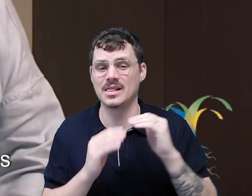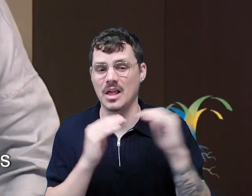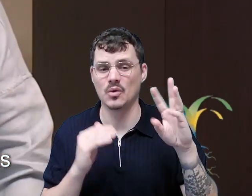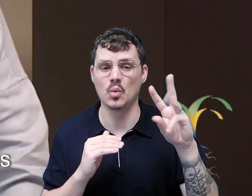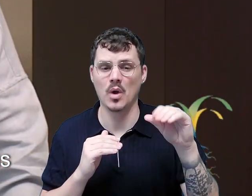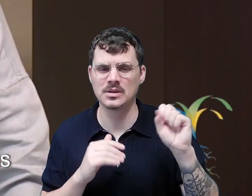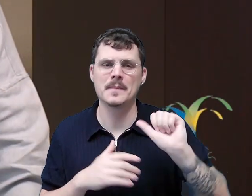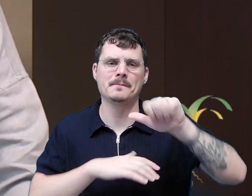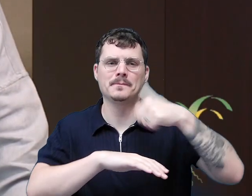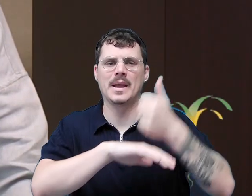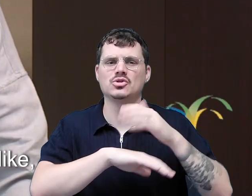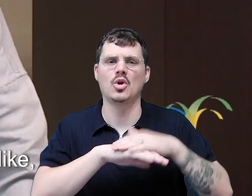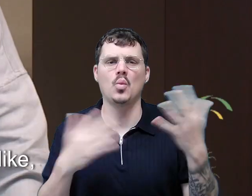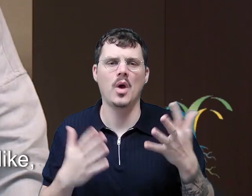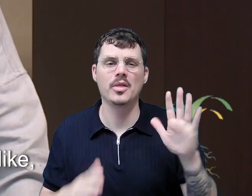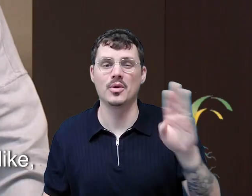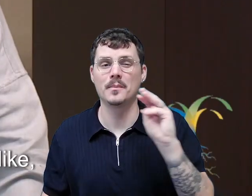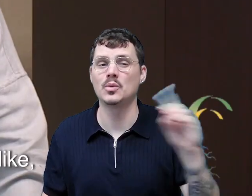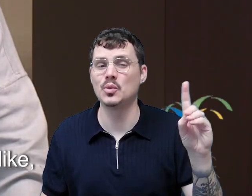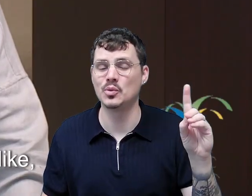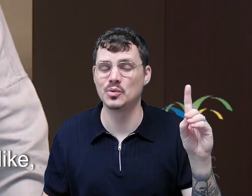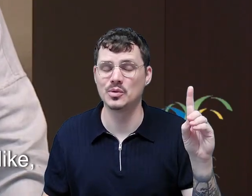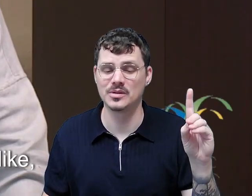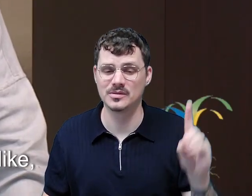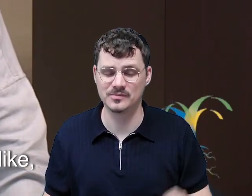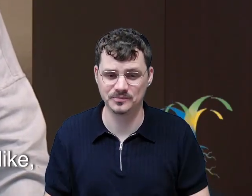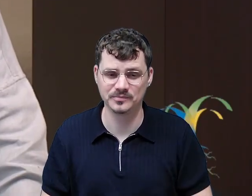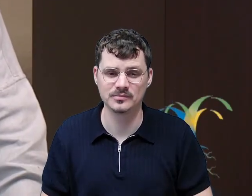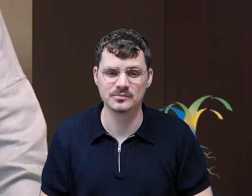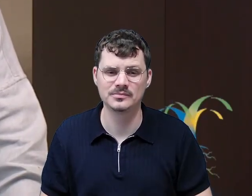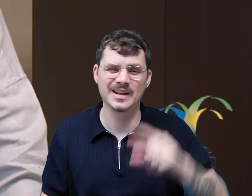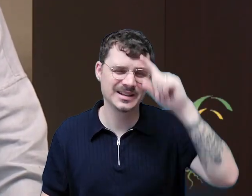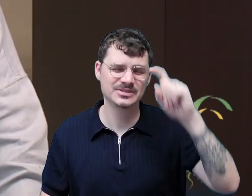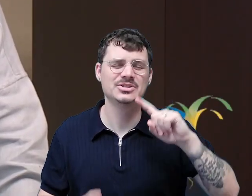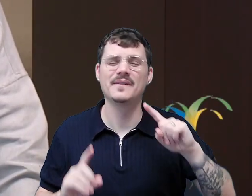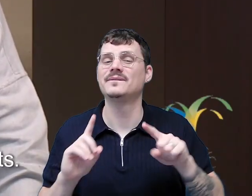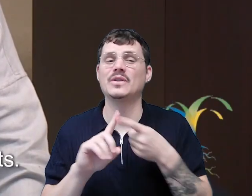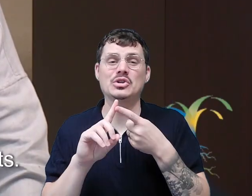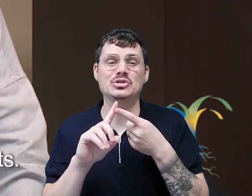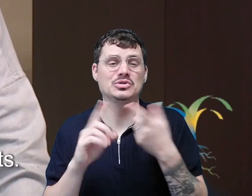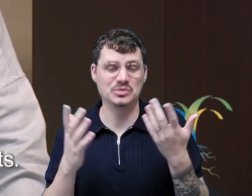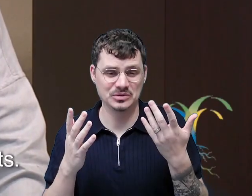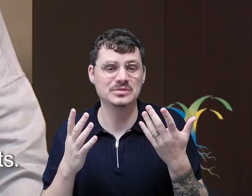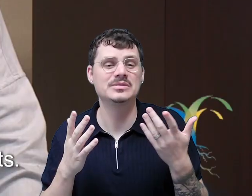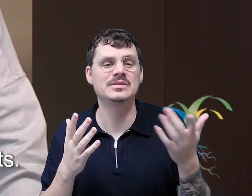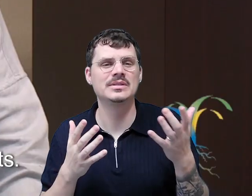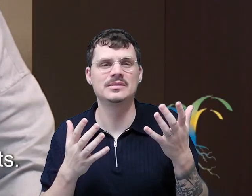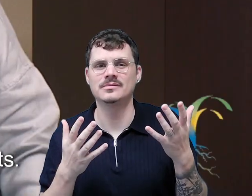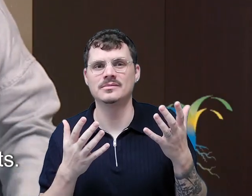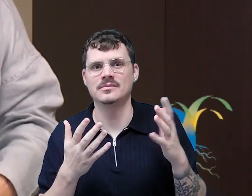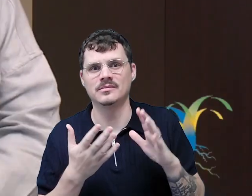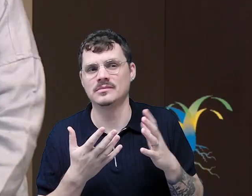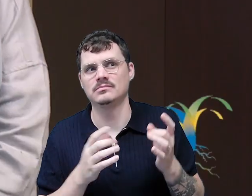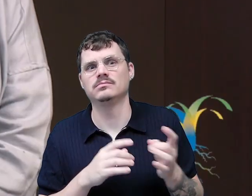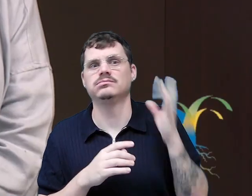phenylalanine level was based on what their mood was like. Because the first thing that